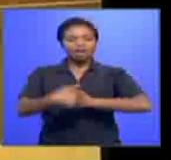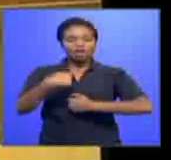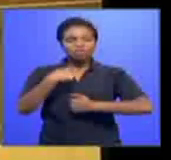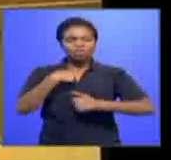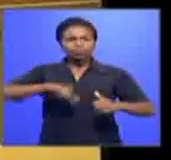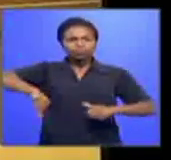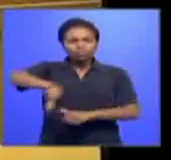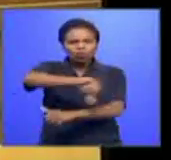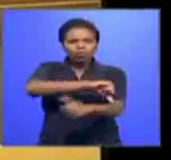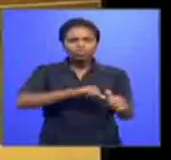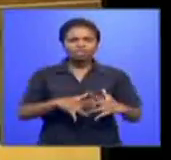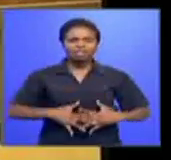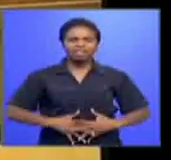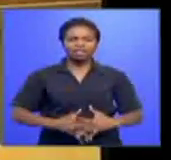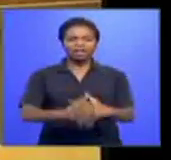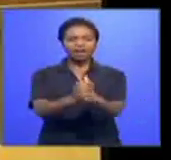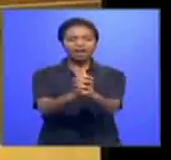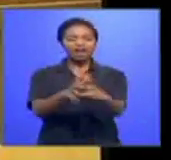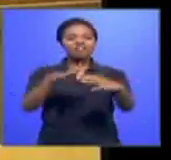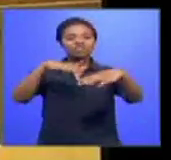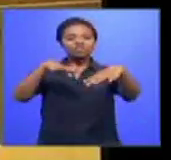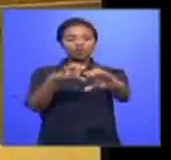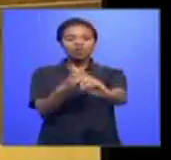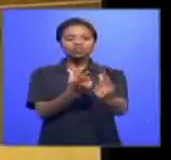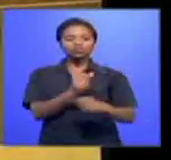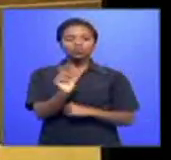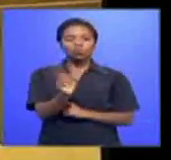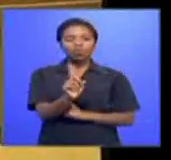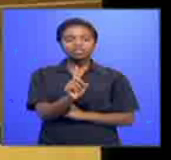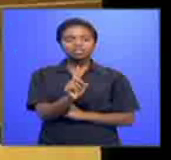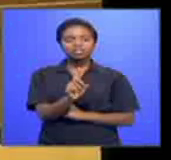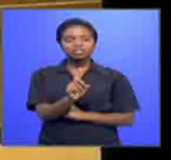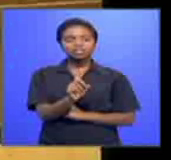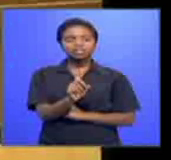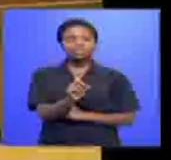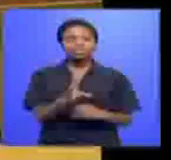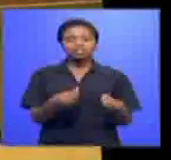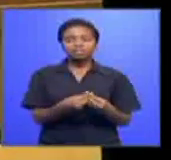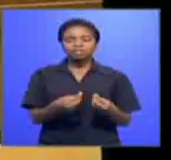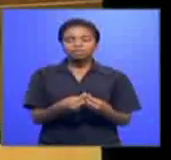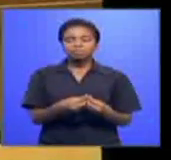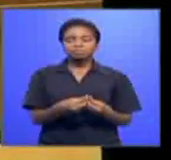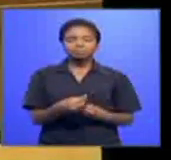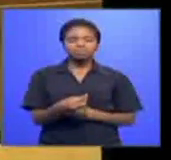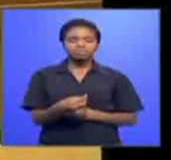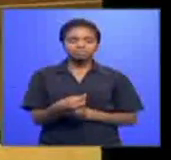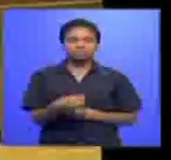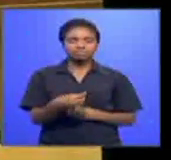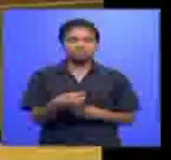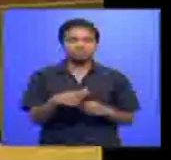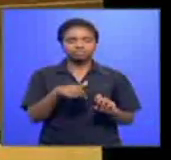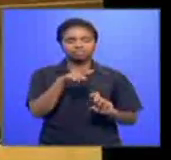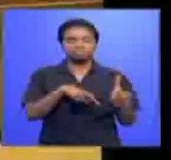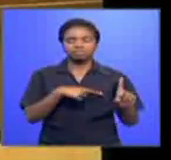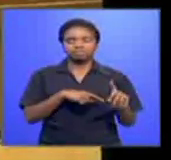cohesion, focusing on building a socially inclusive, caring, and proud